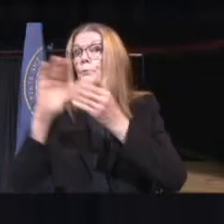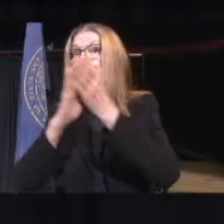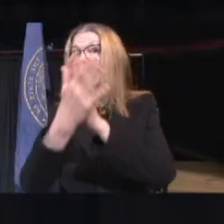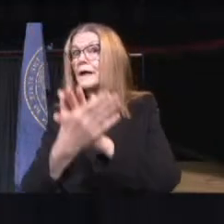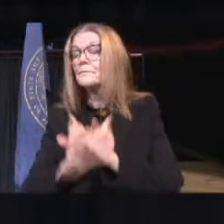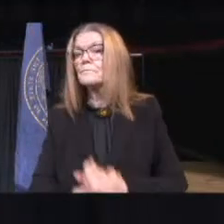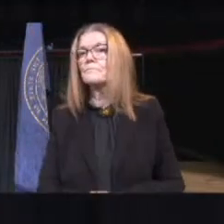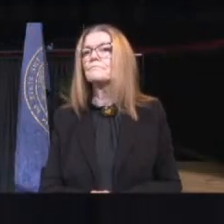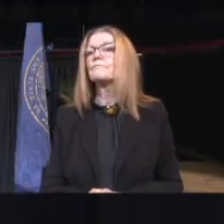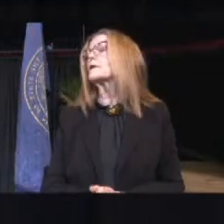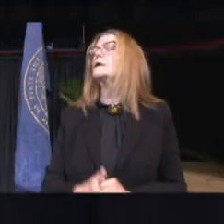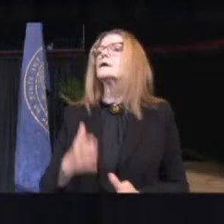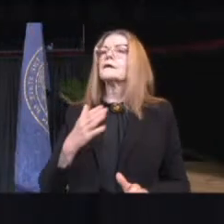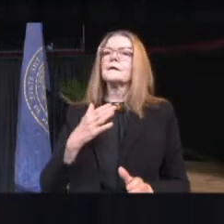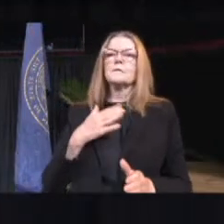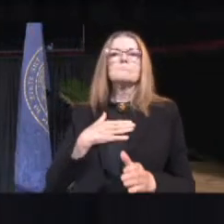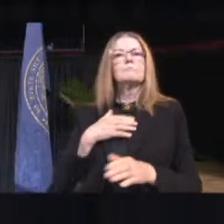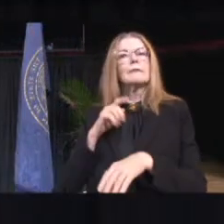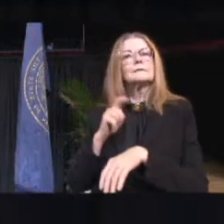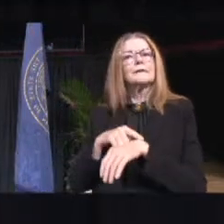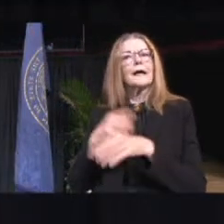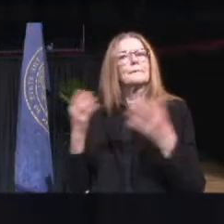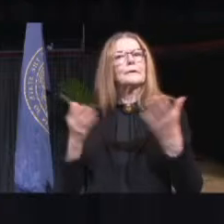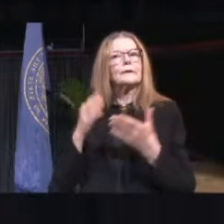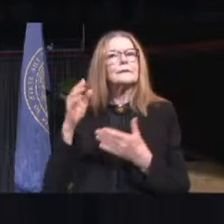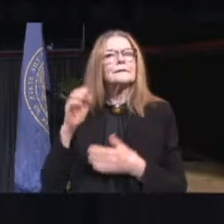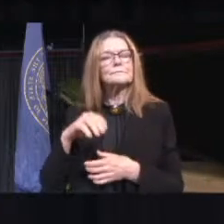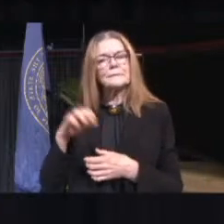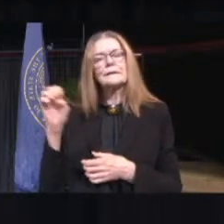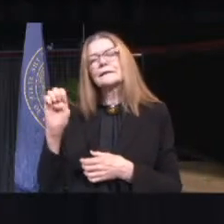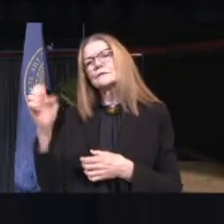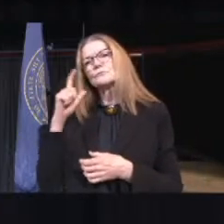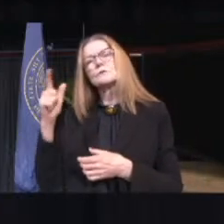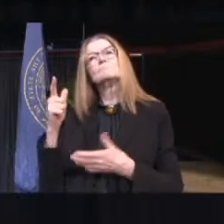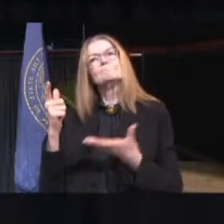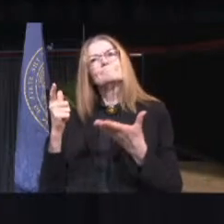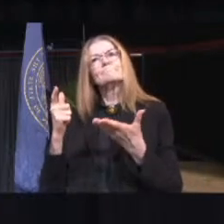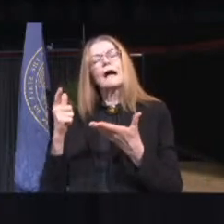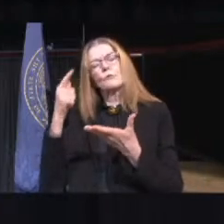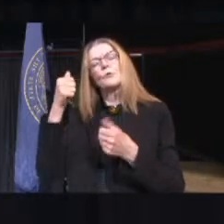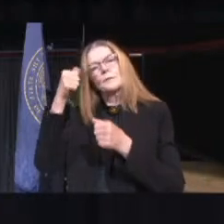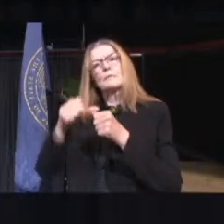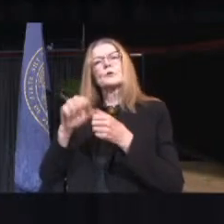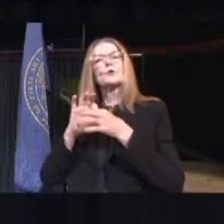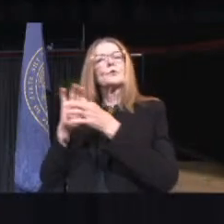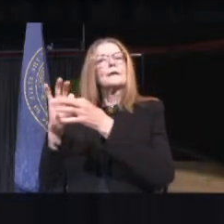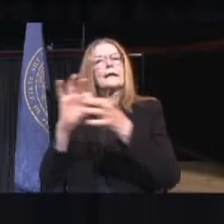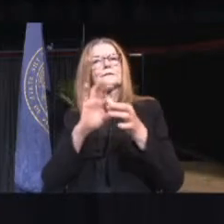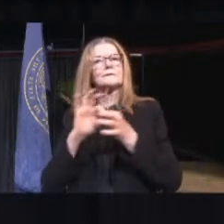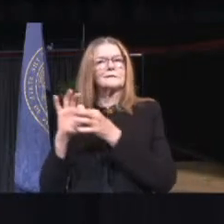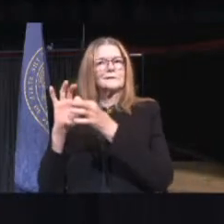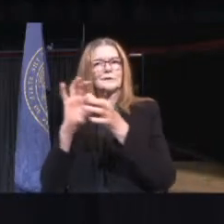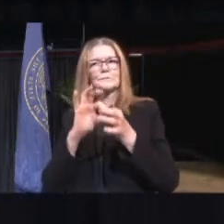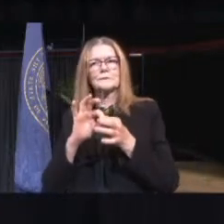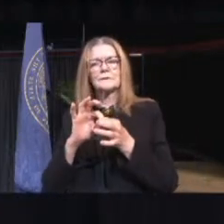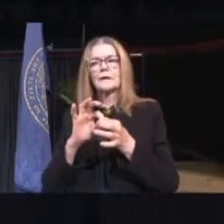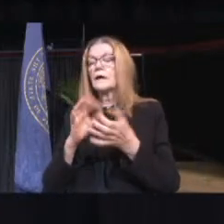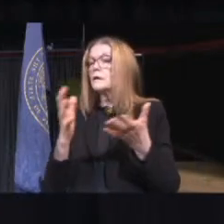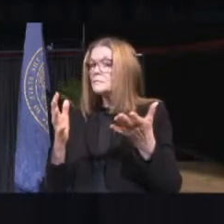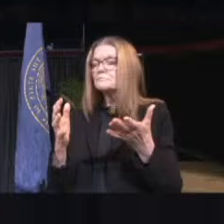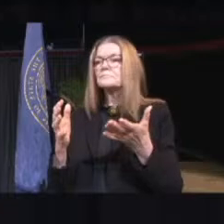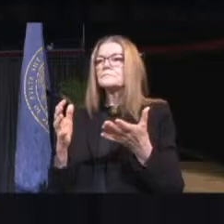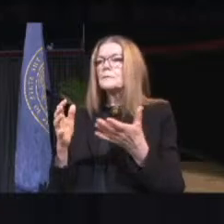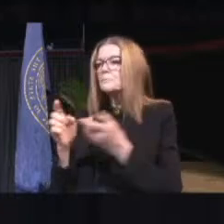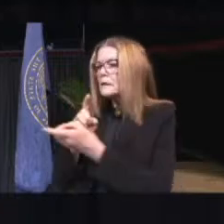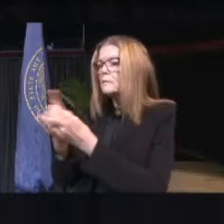time at East will be distinguished by the relationships I've built while in high school. Whether it be the people we see nearly every day, or